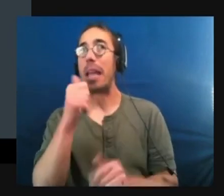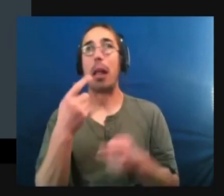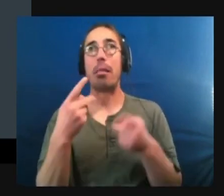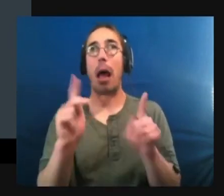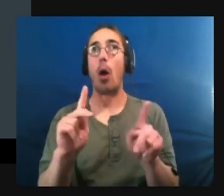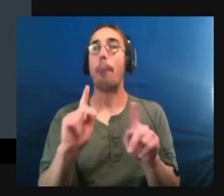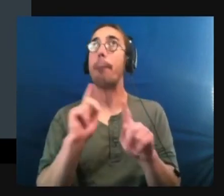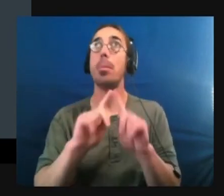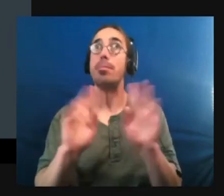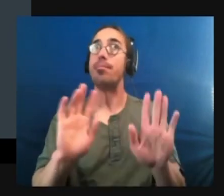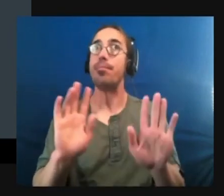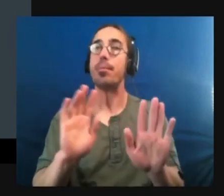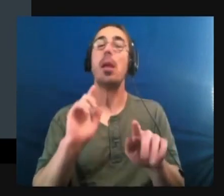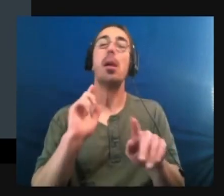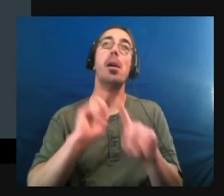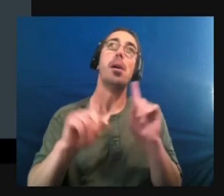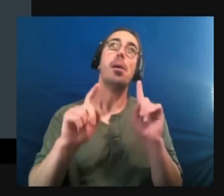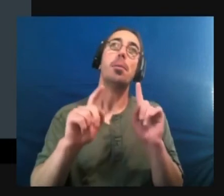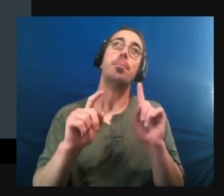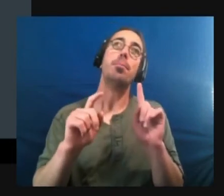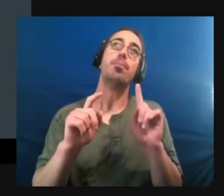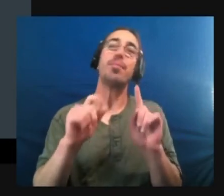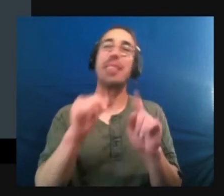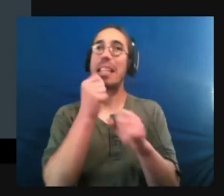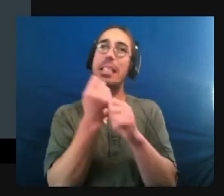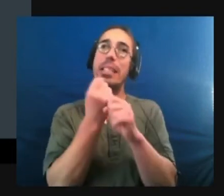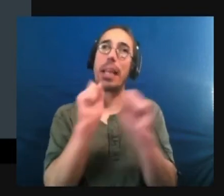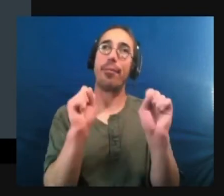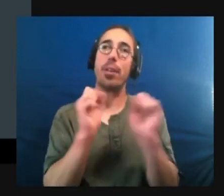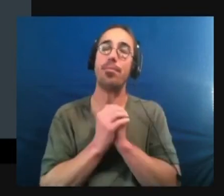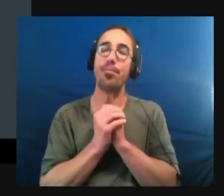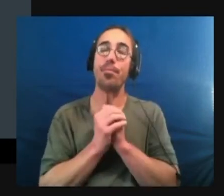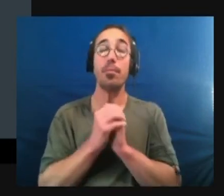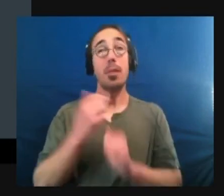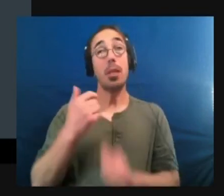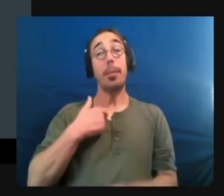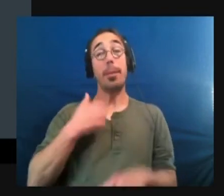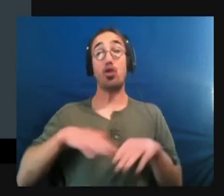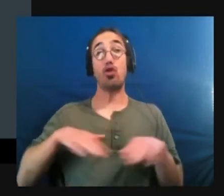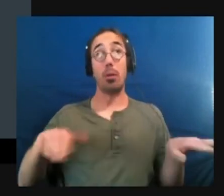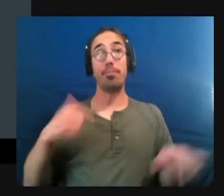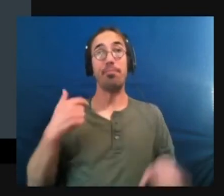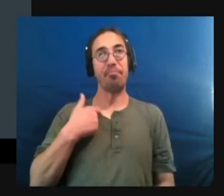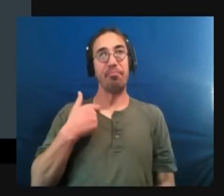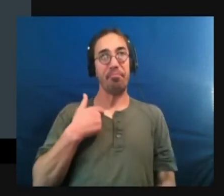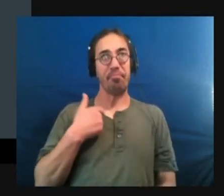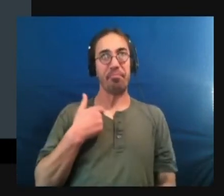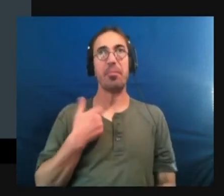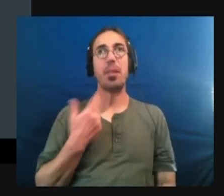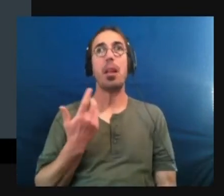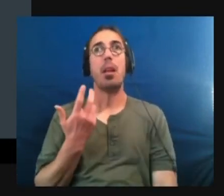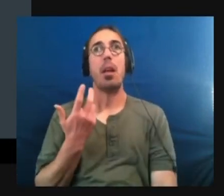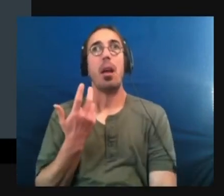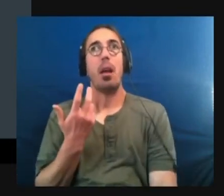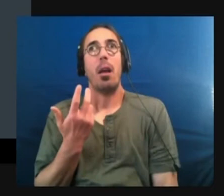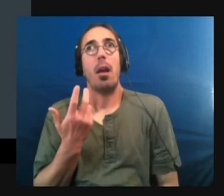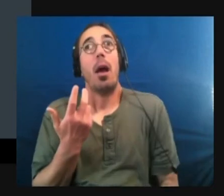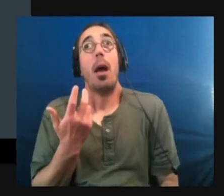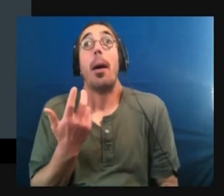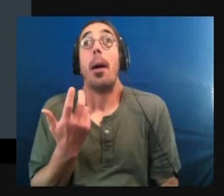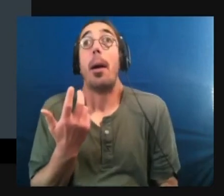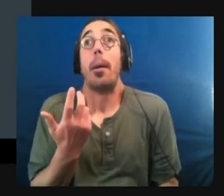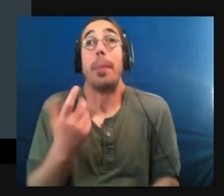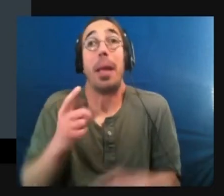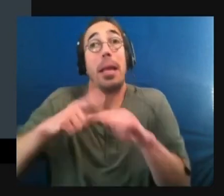but it was genuinely unsafe. Me as a child, I had to rely on